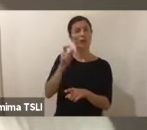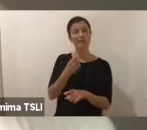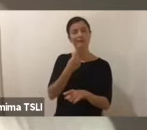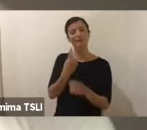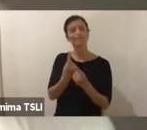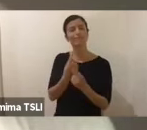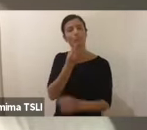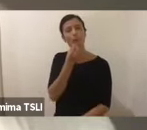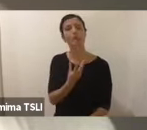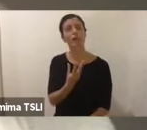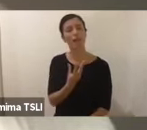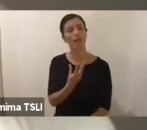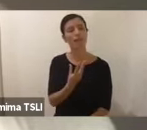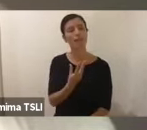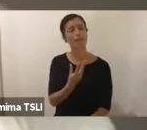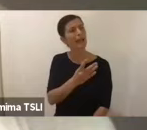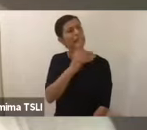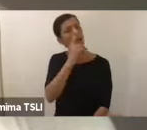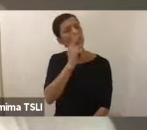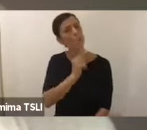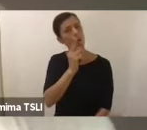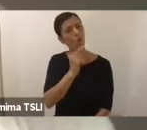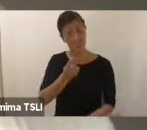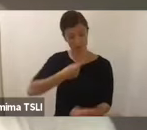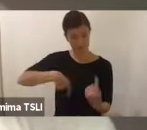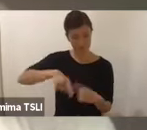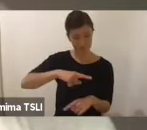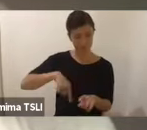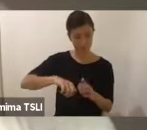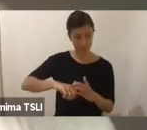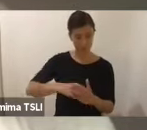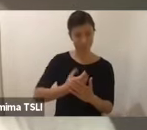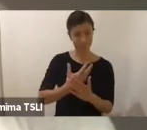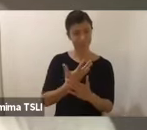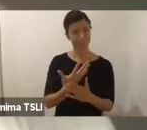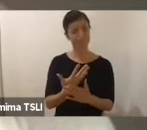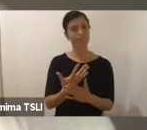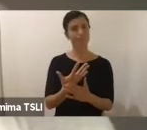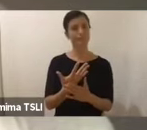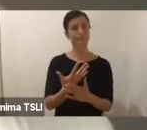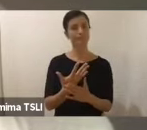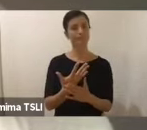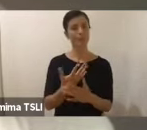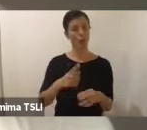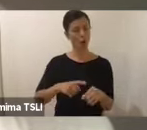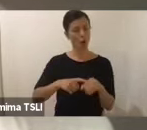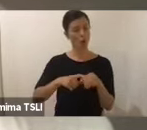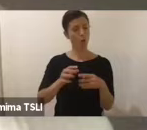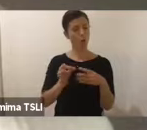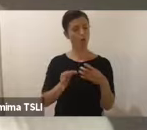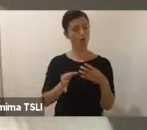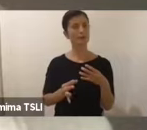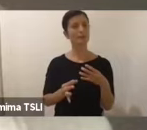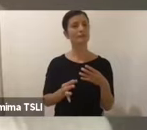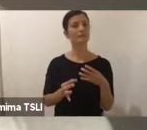that is it possible for us to be as to cultivate the the qualities where we can be the one who